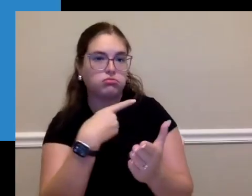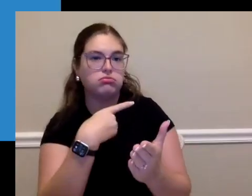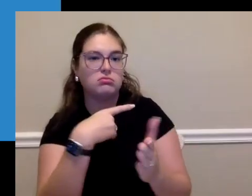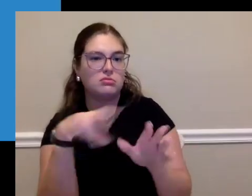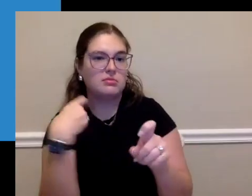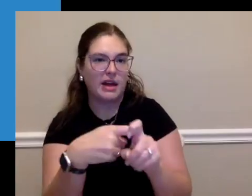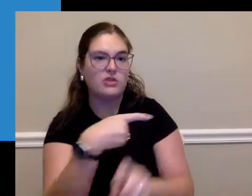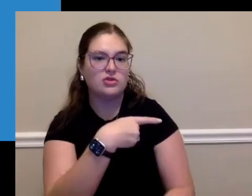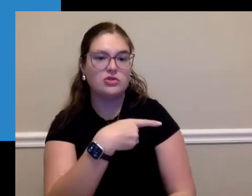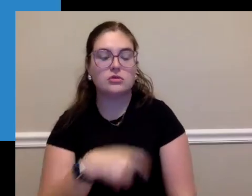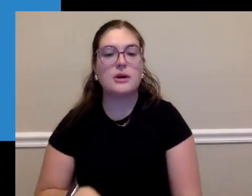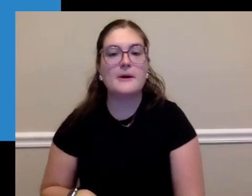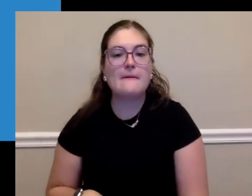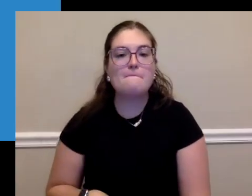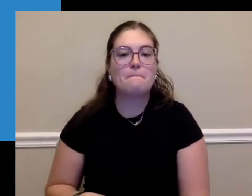red book.